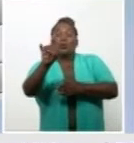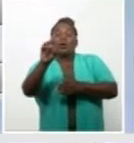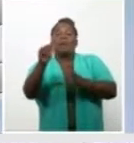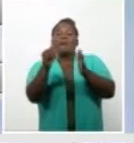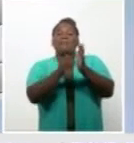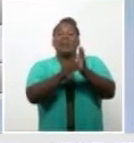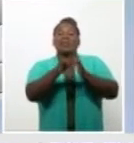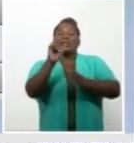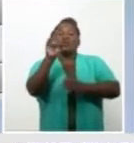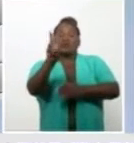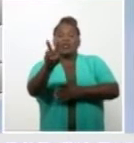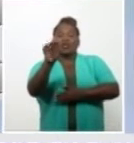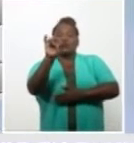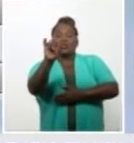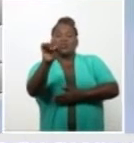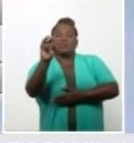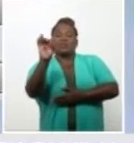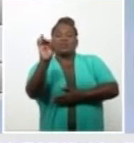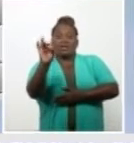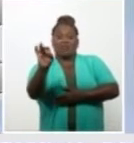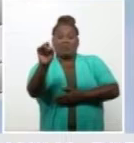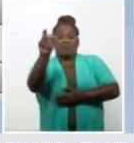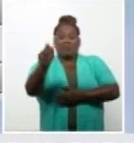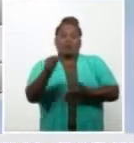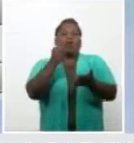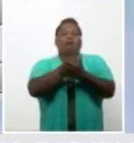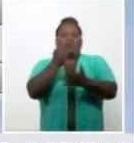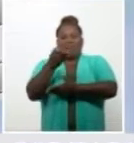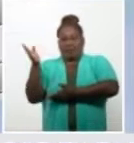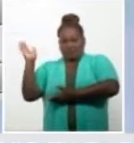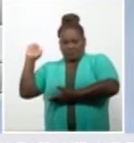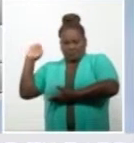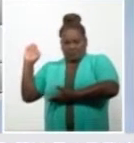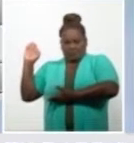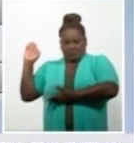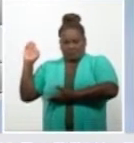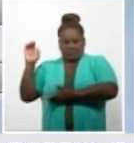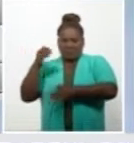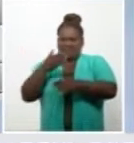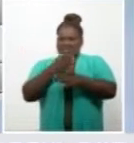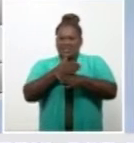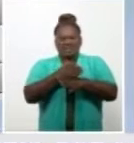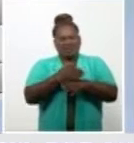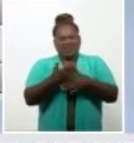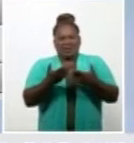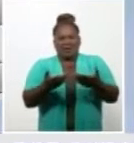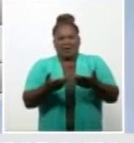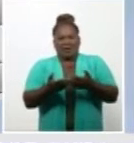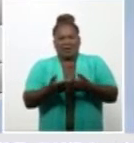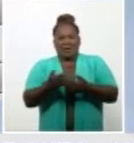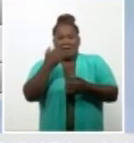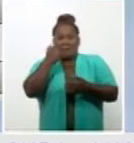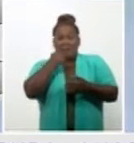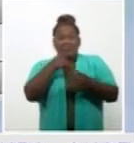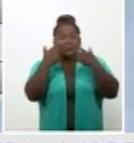4,570 people died yesterday in the world as a result of this disease,